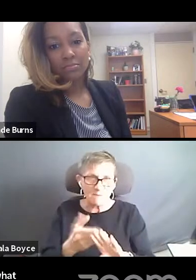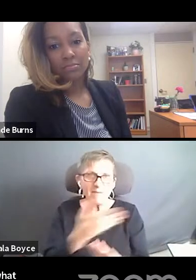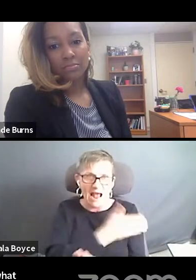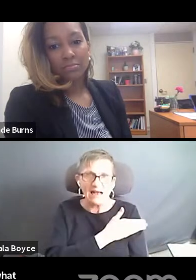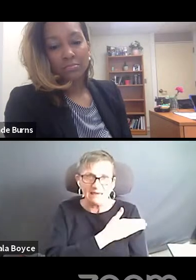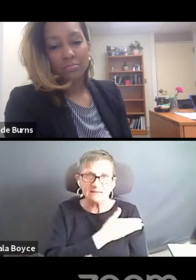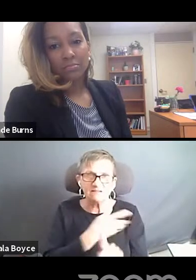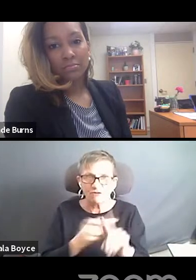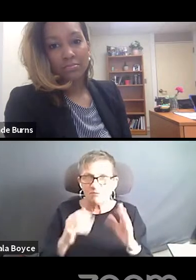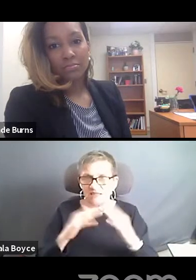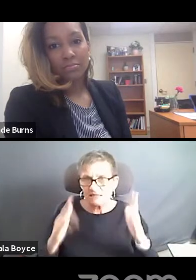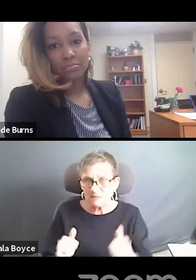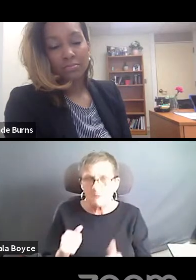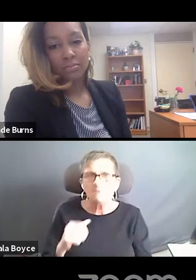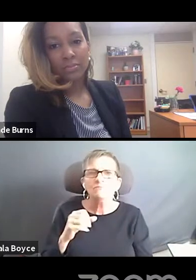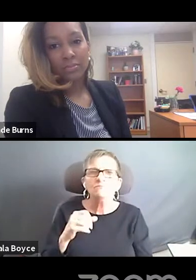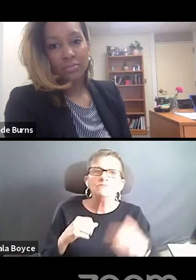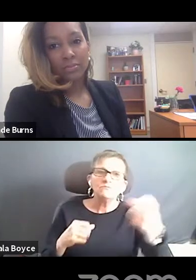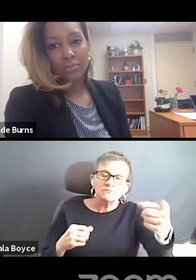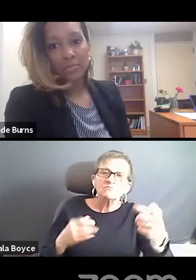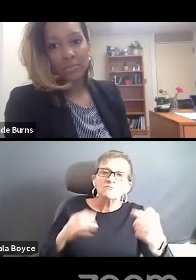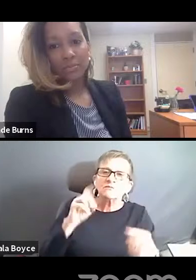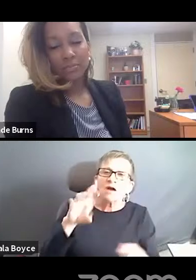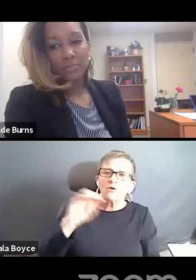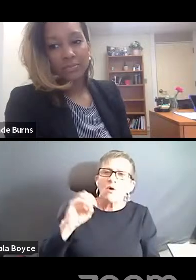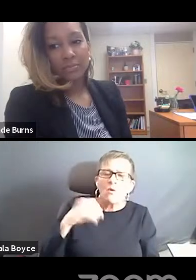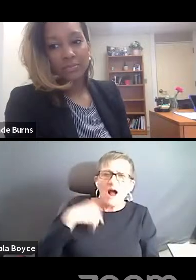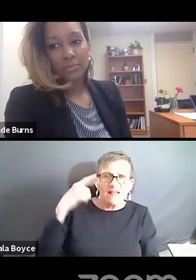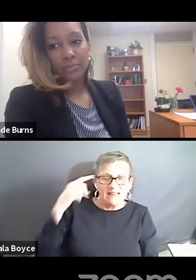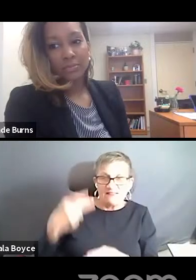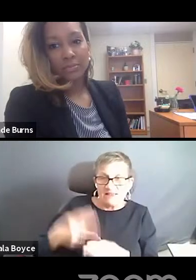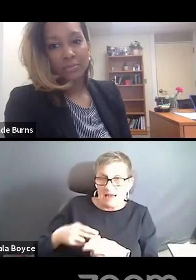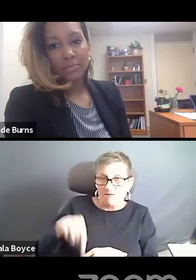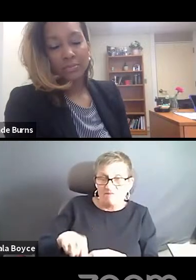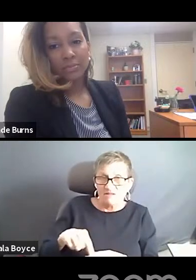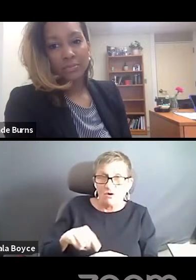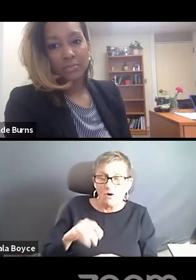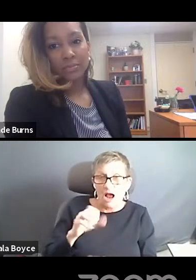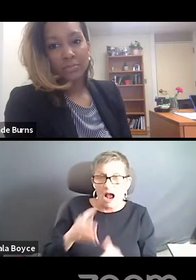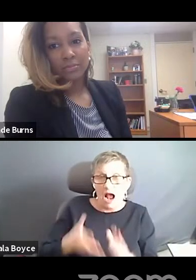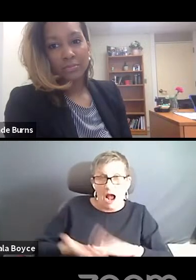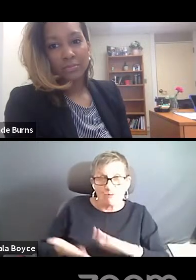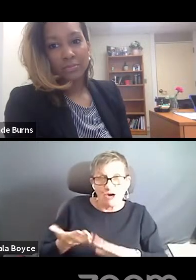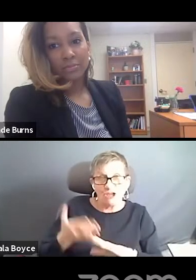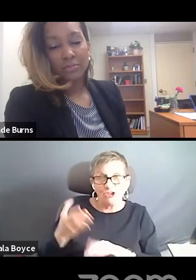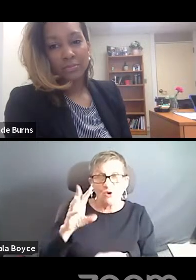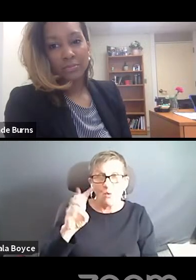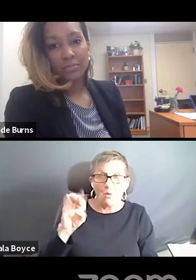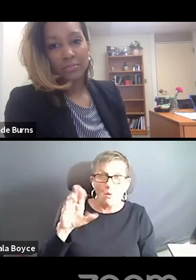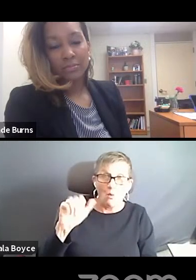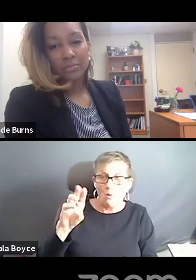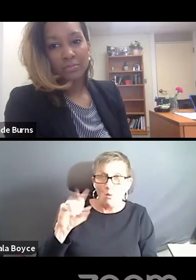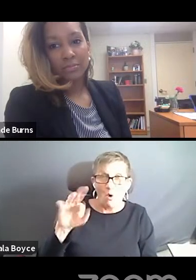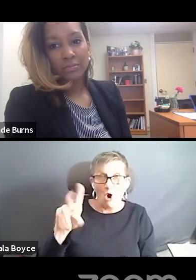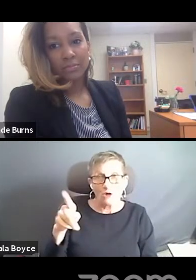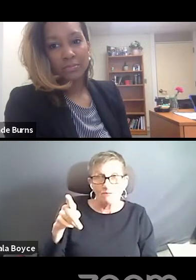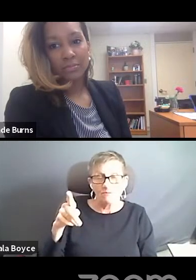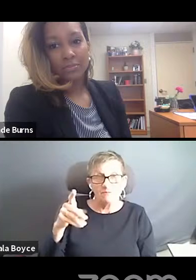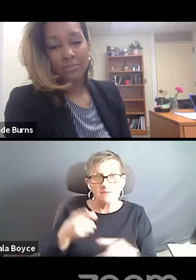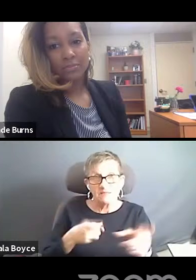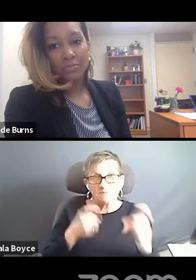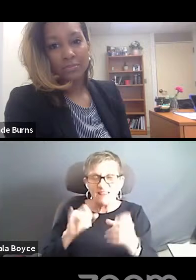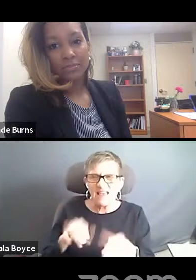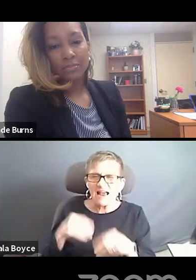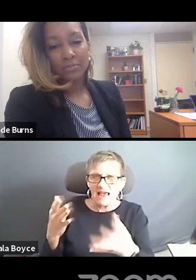that the name of this process, right, Operation Warp Speed, I think that that gave people some additional sort